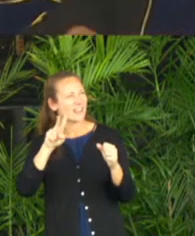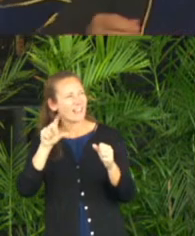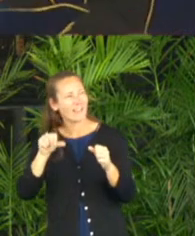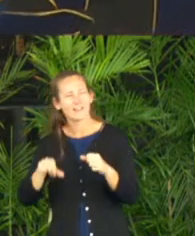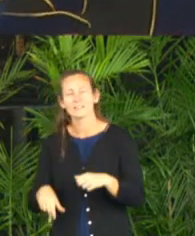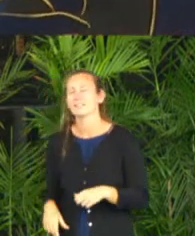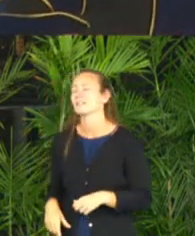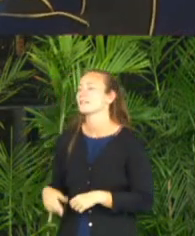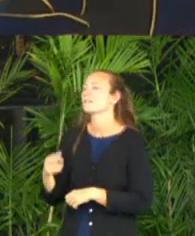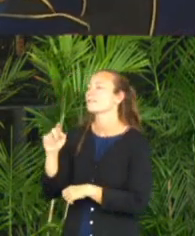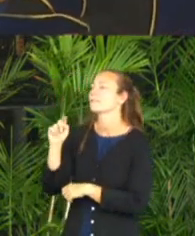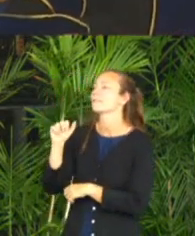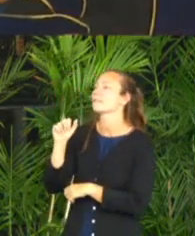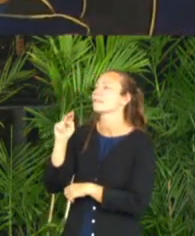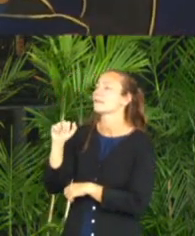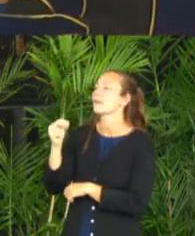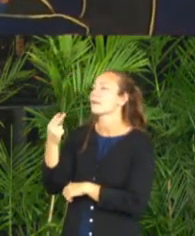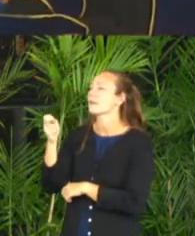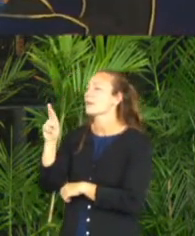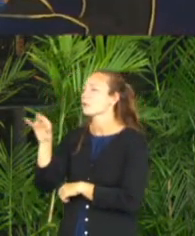Tana Henry,